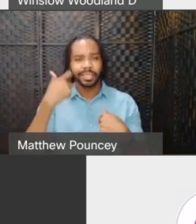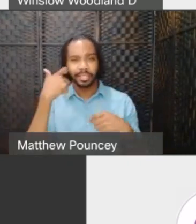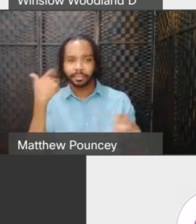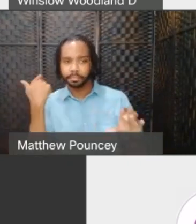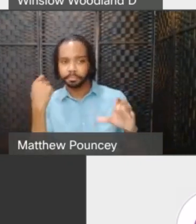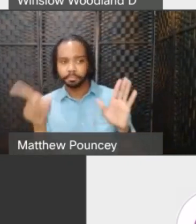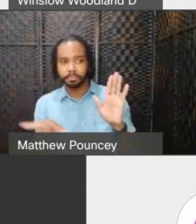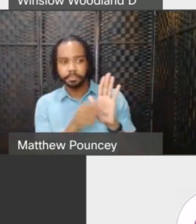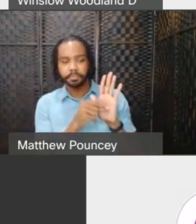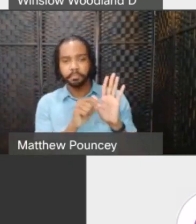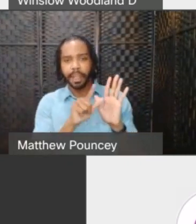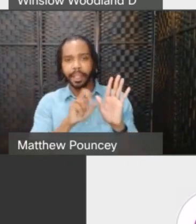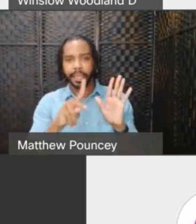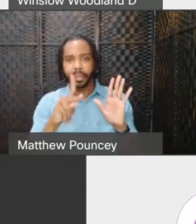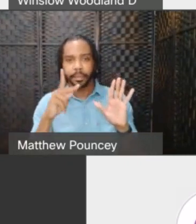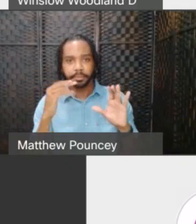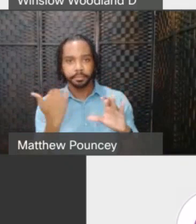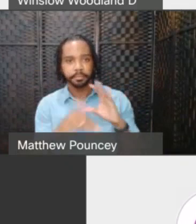link to you.